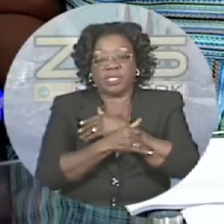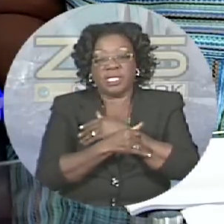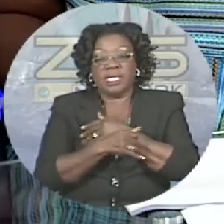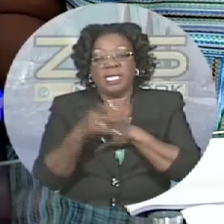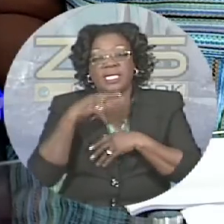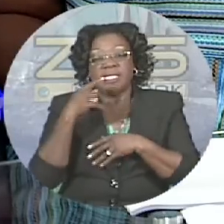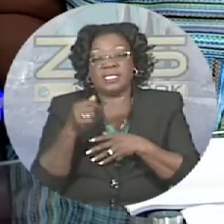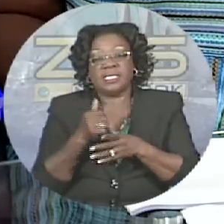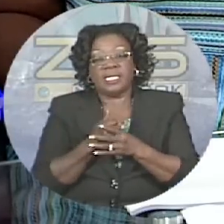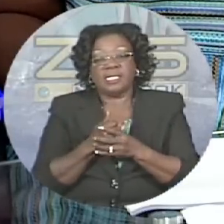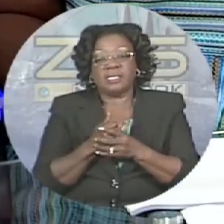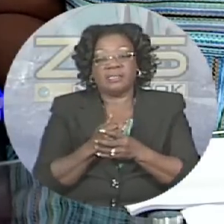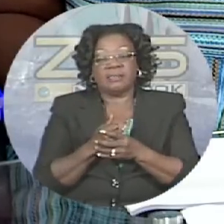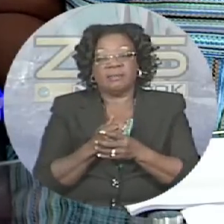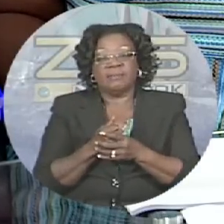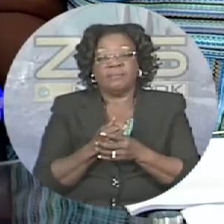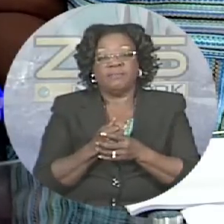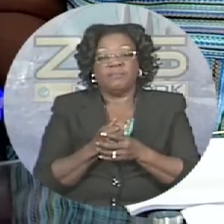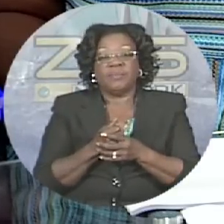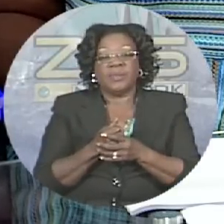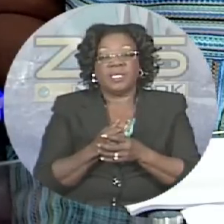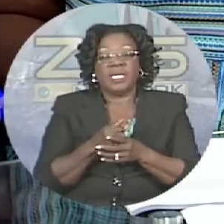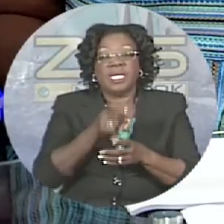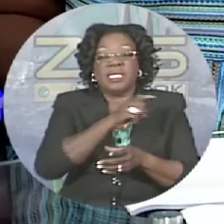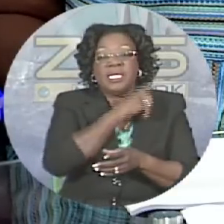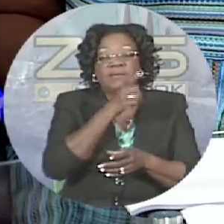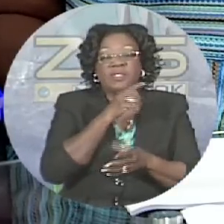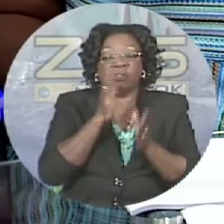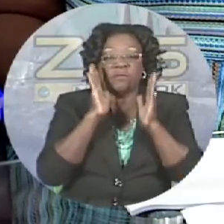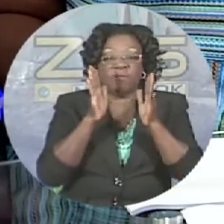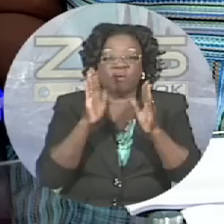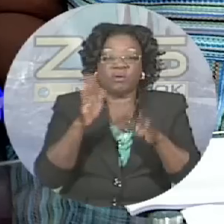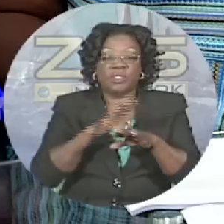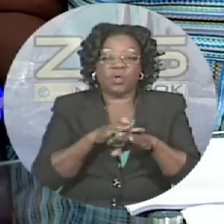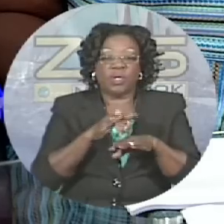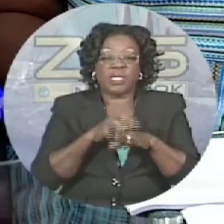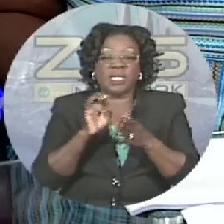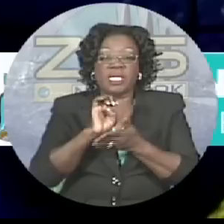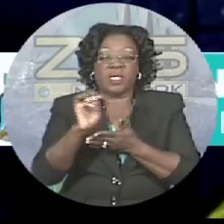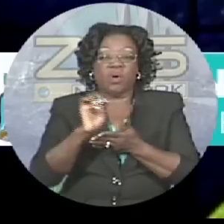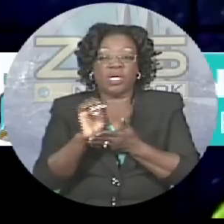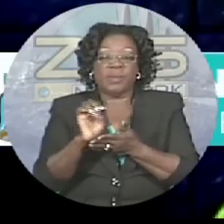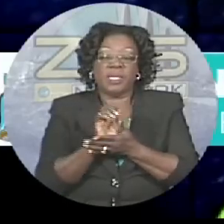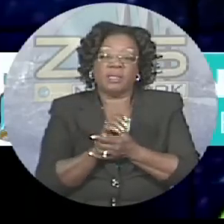are independently institutionalized. Davis also focused on the economy.